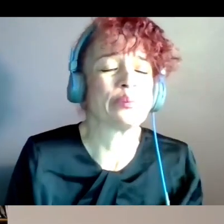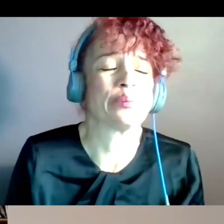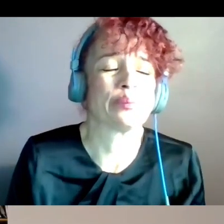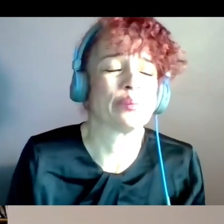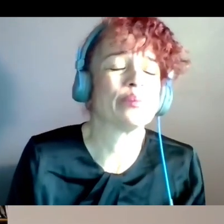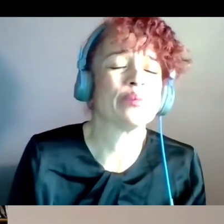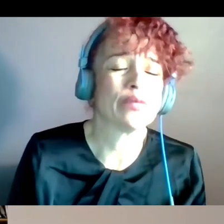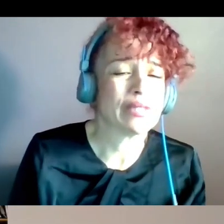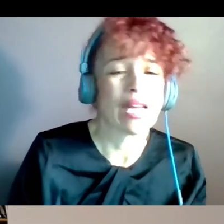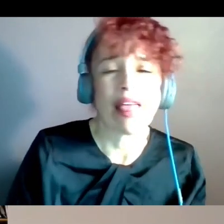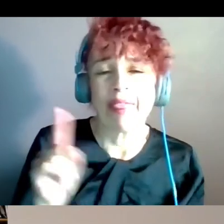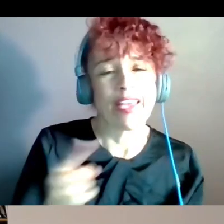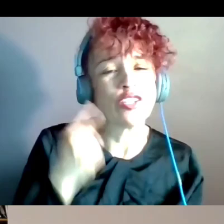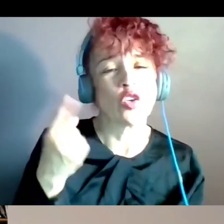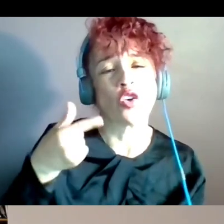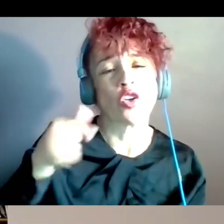But that's the only genetic